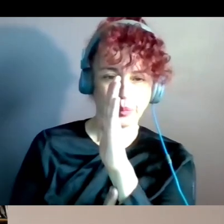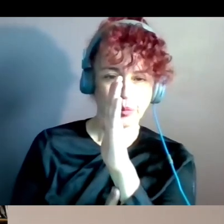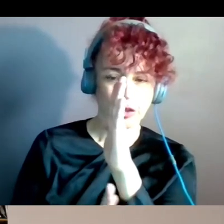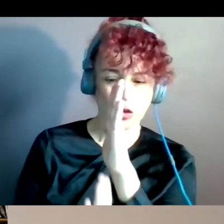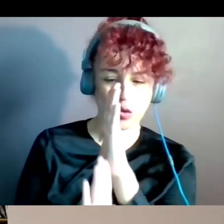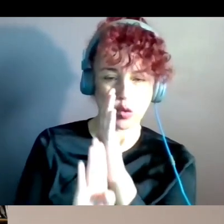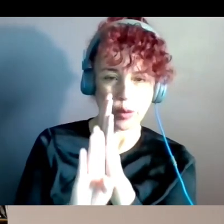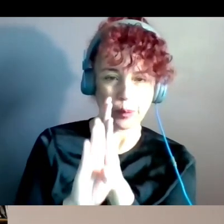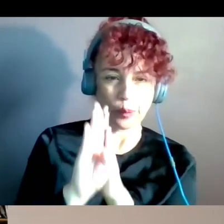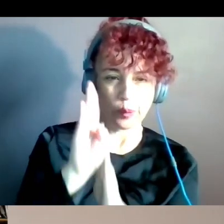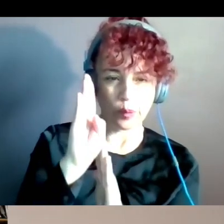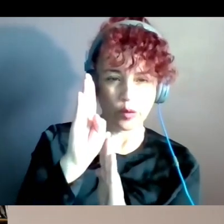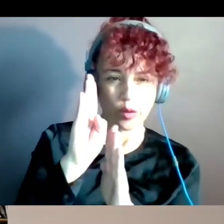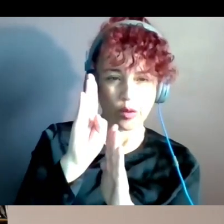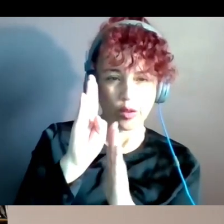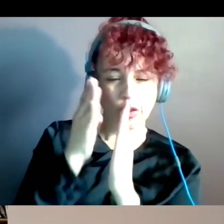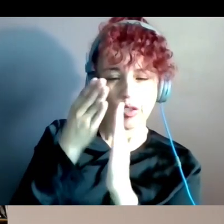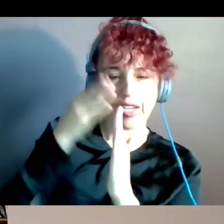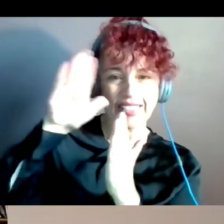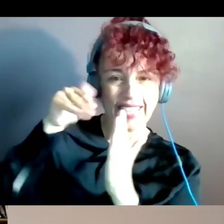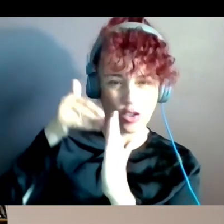straight Yes, and those concentric